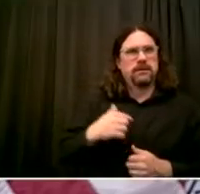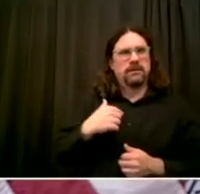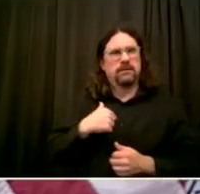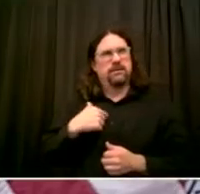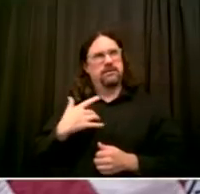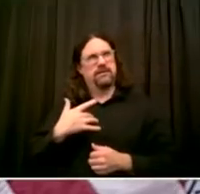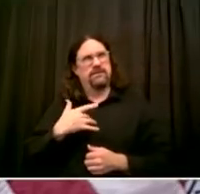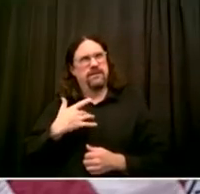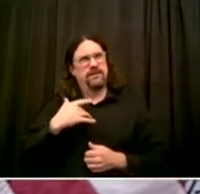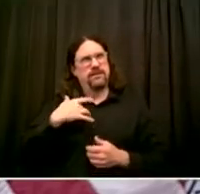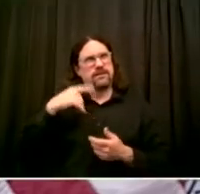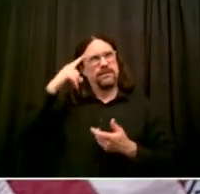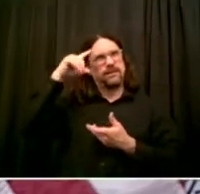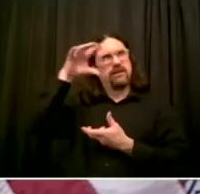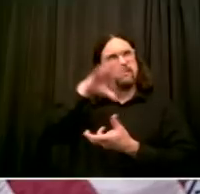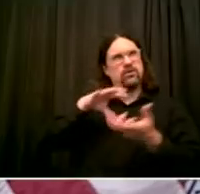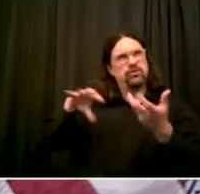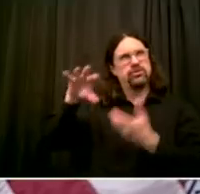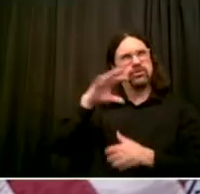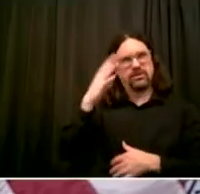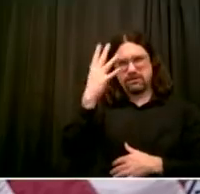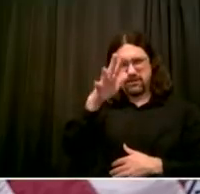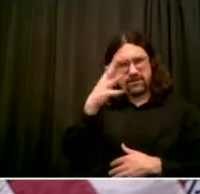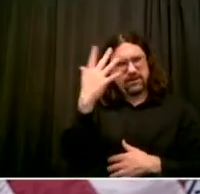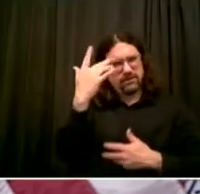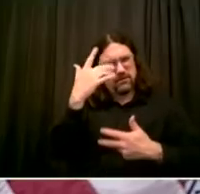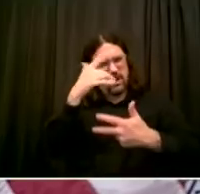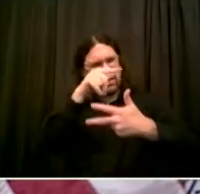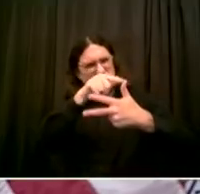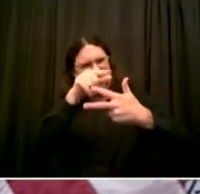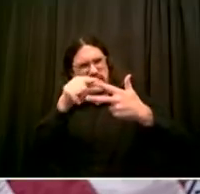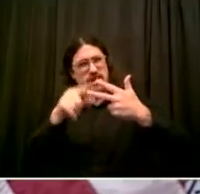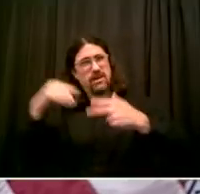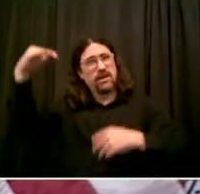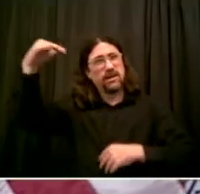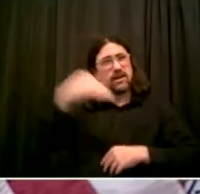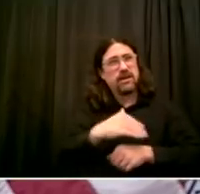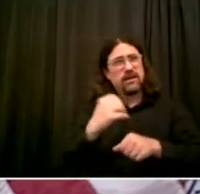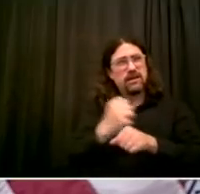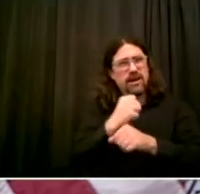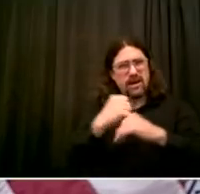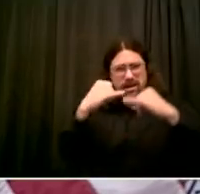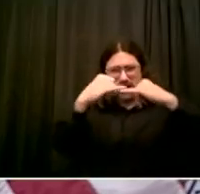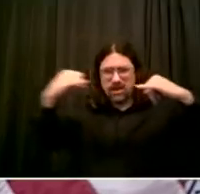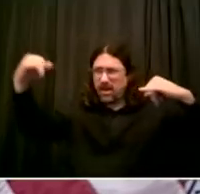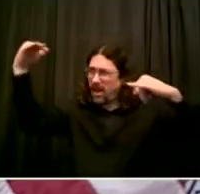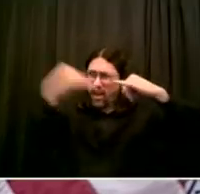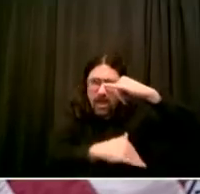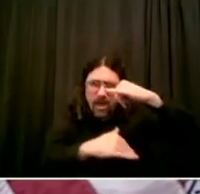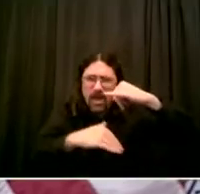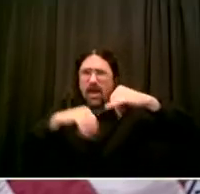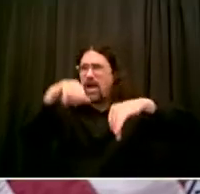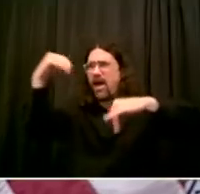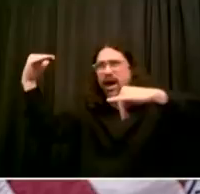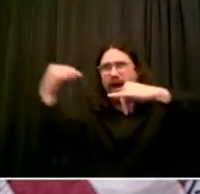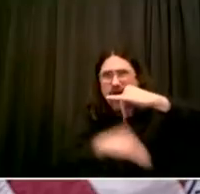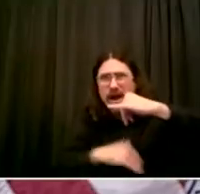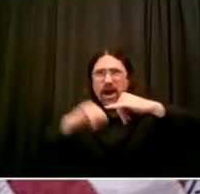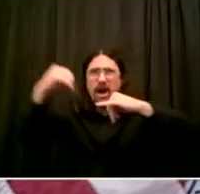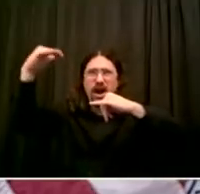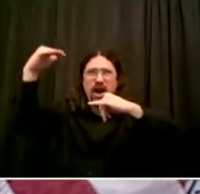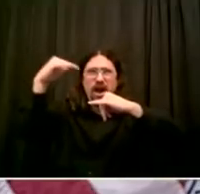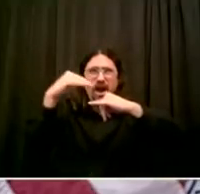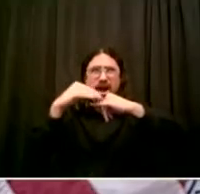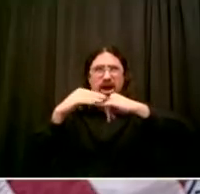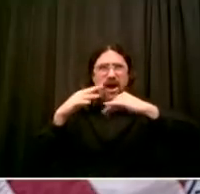half of June on the contact tracers. We've only got a little bit more to go on the hospital beds. That's